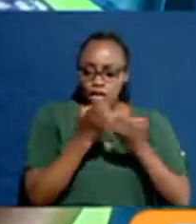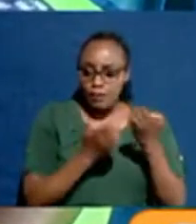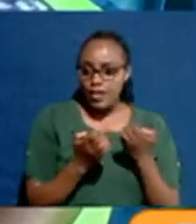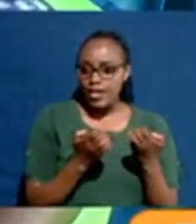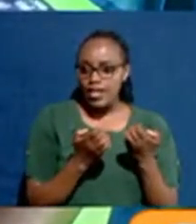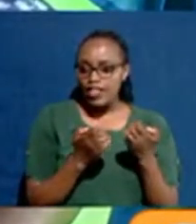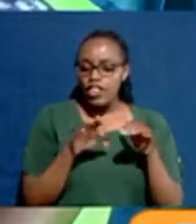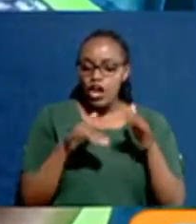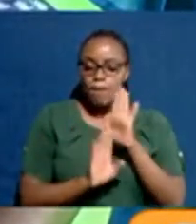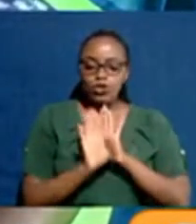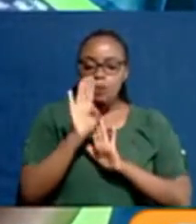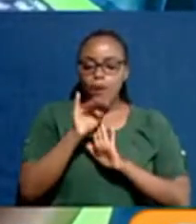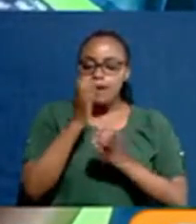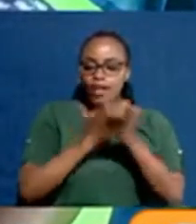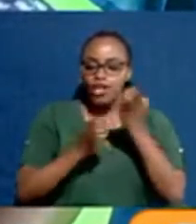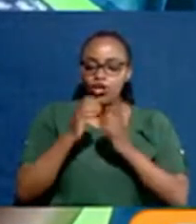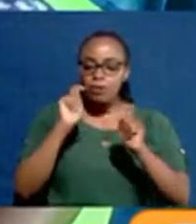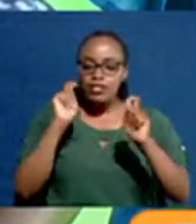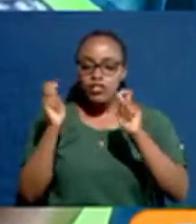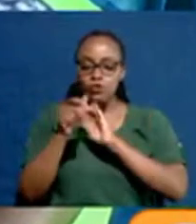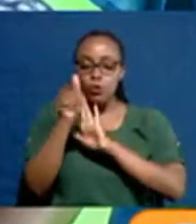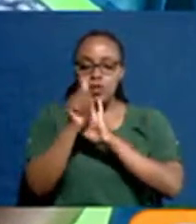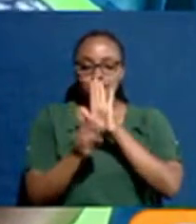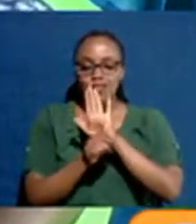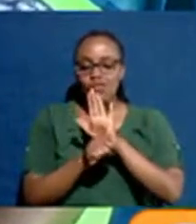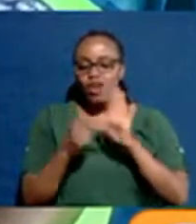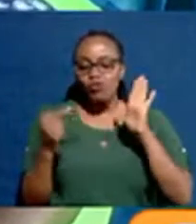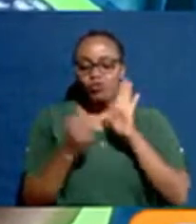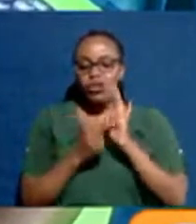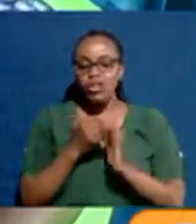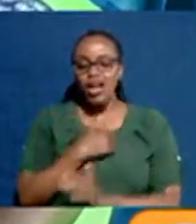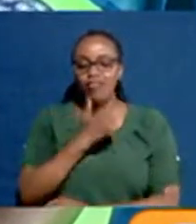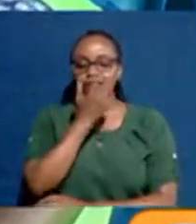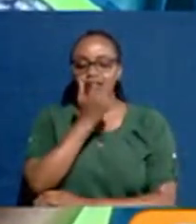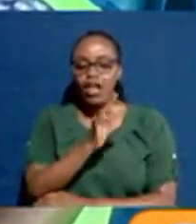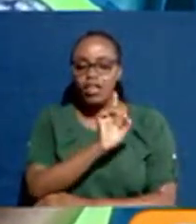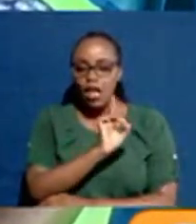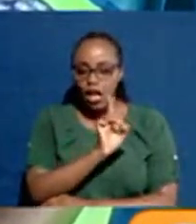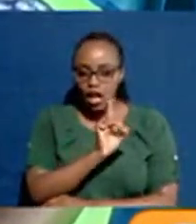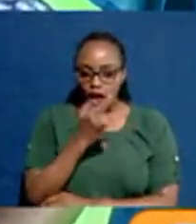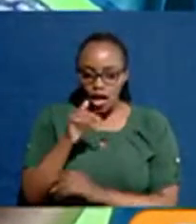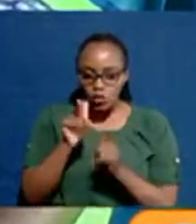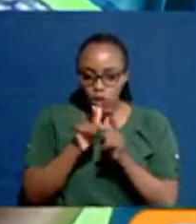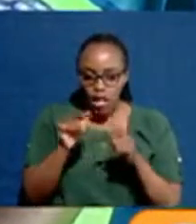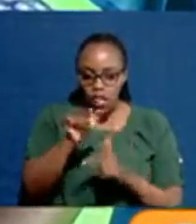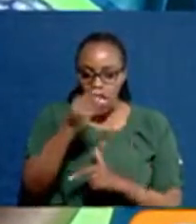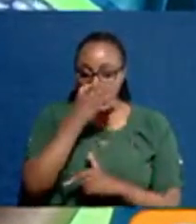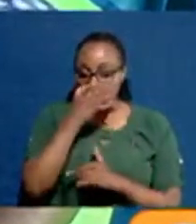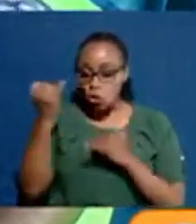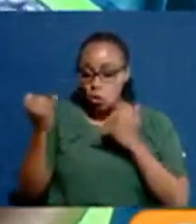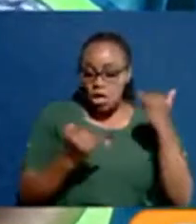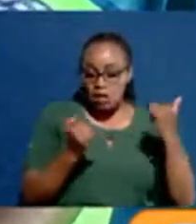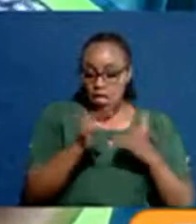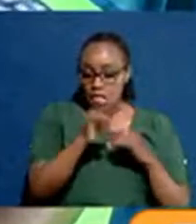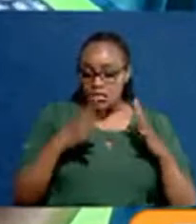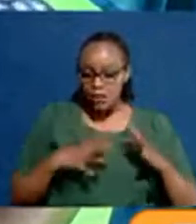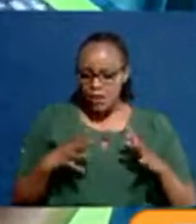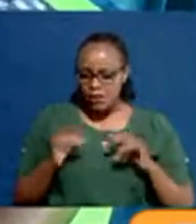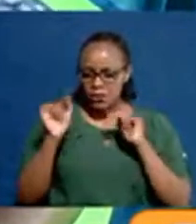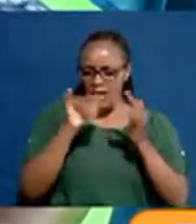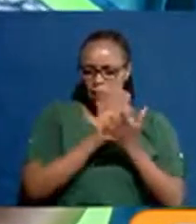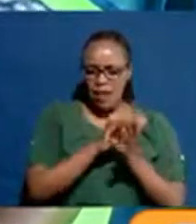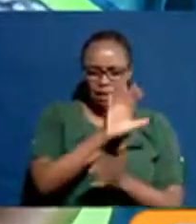the bottom-up economic transformative agenda is useless. There is no way we can allow him to invite those people to his cabinet, to